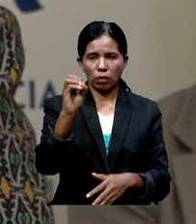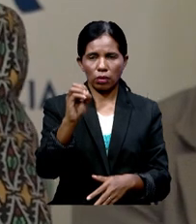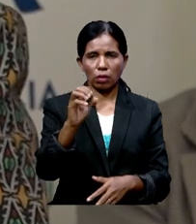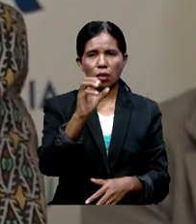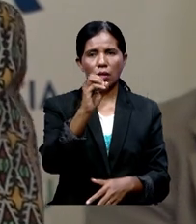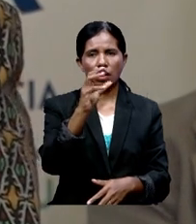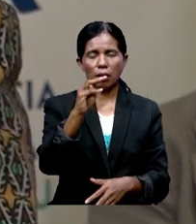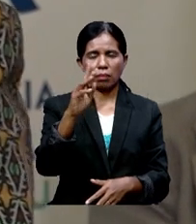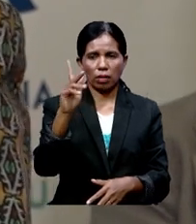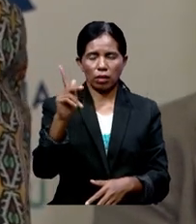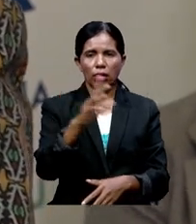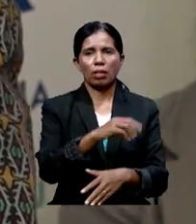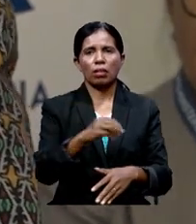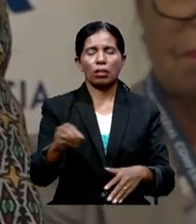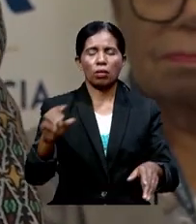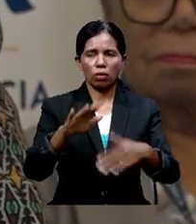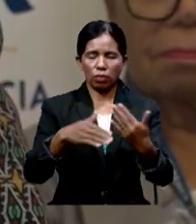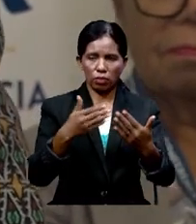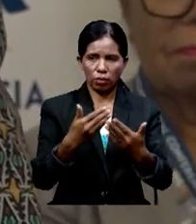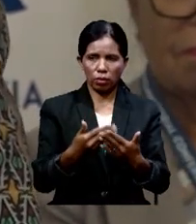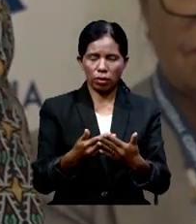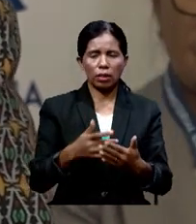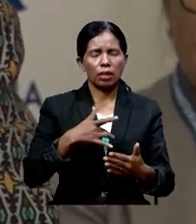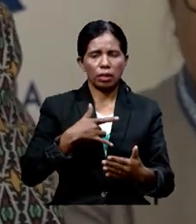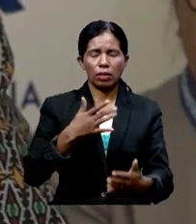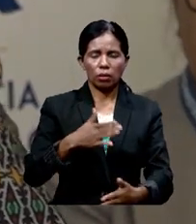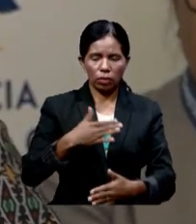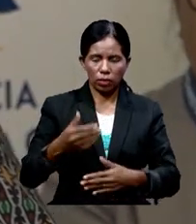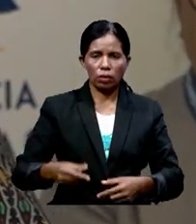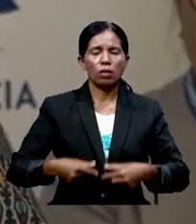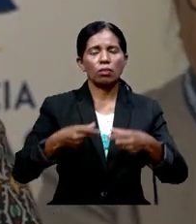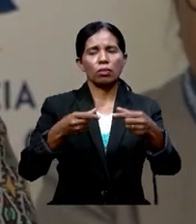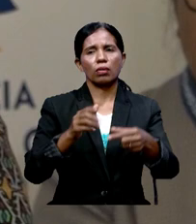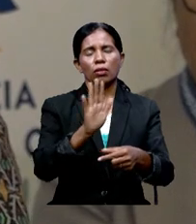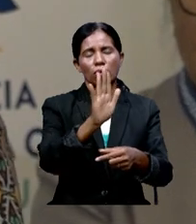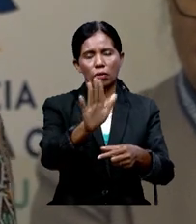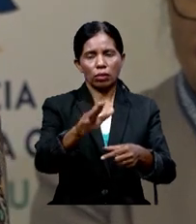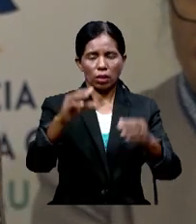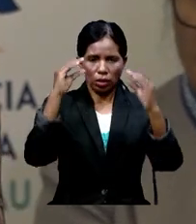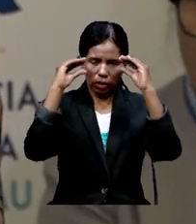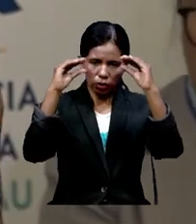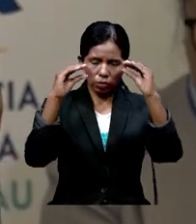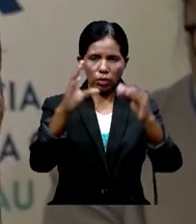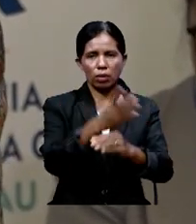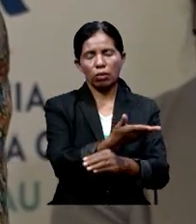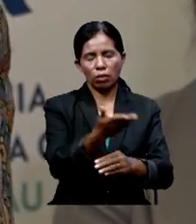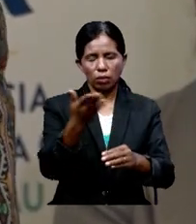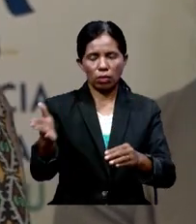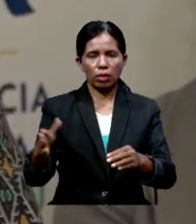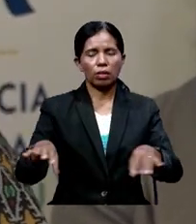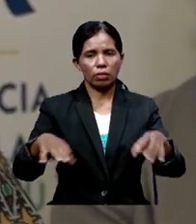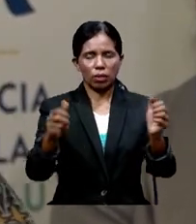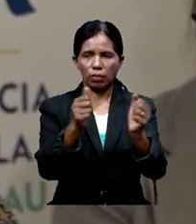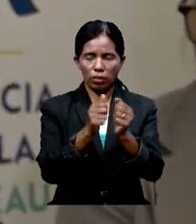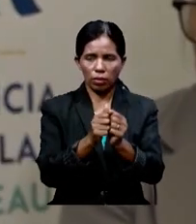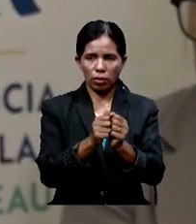warmest greetings of appreciation for your dedication, for your guidance,